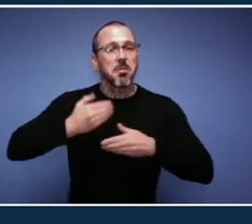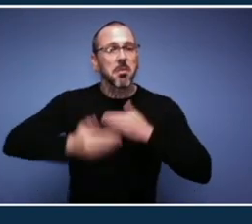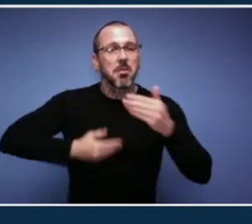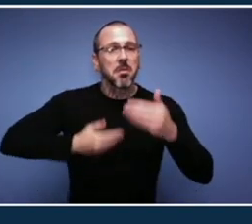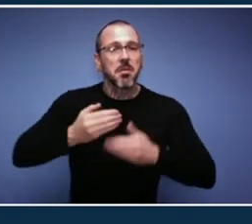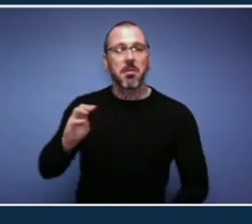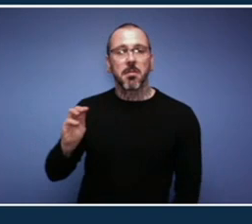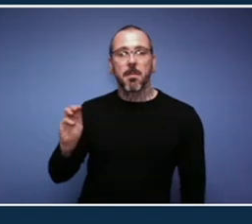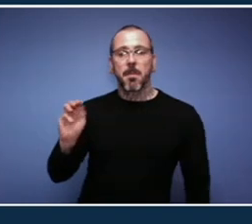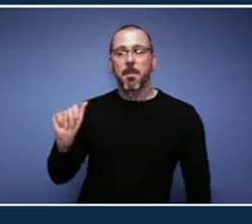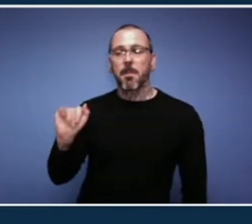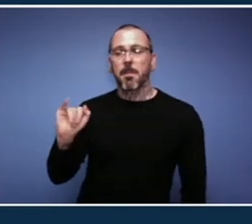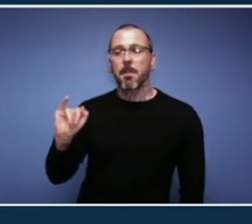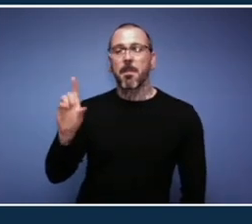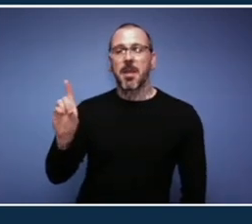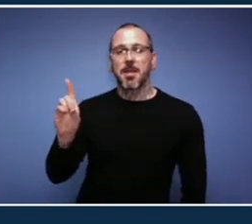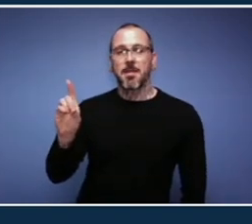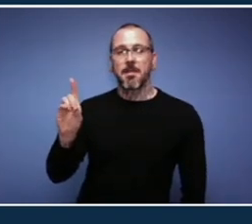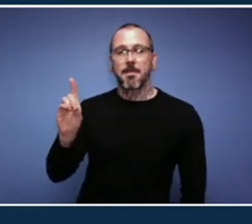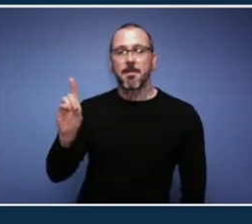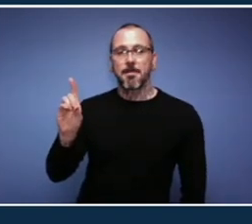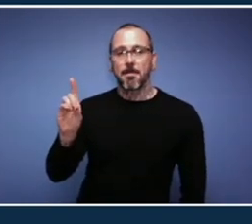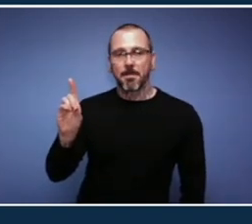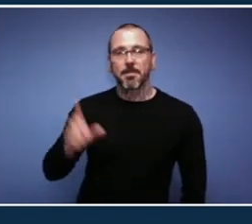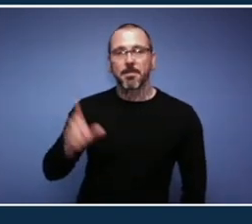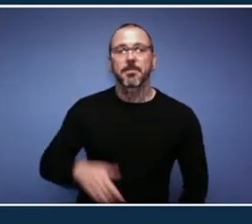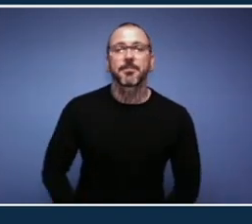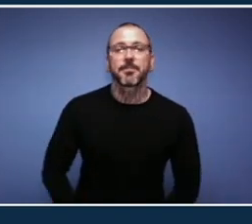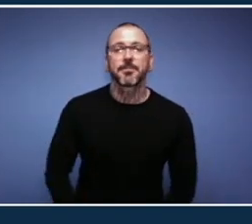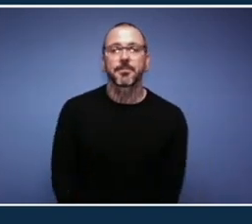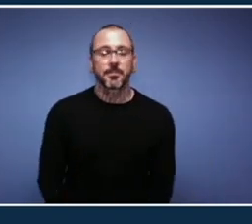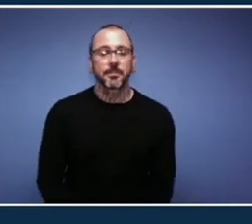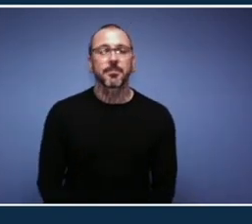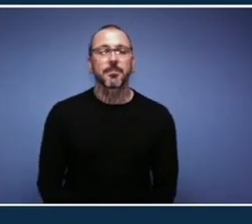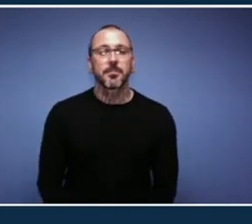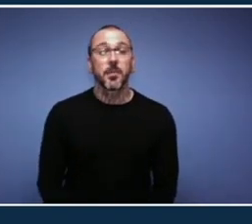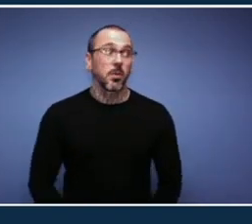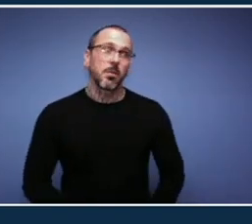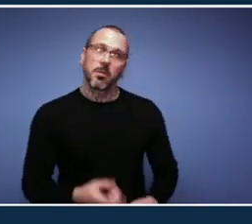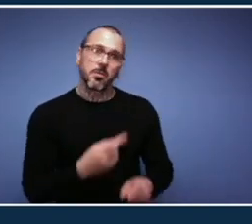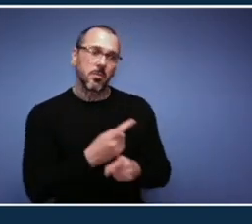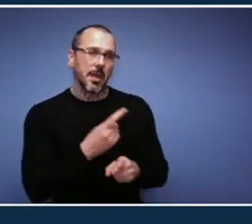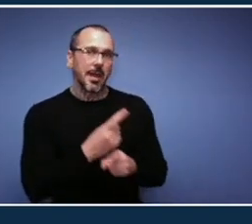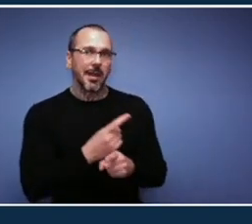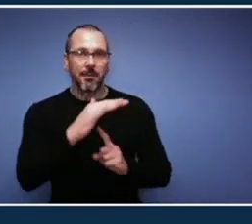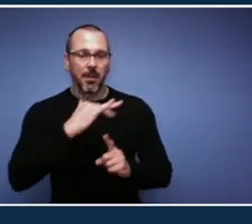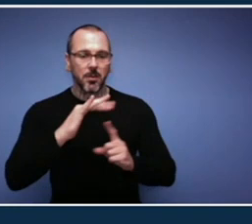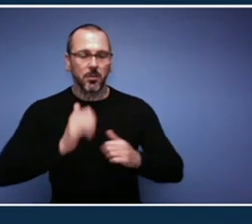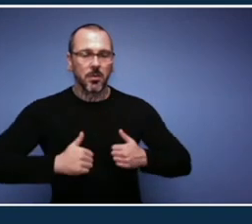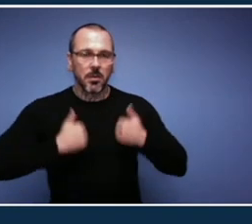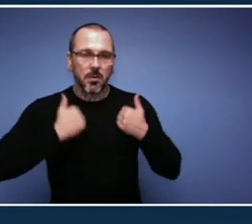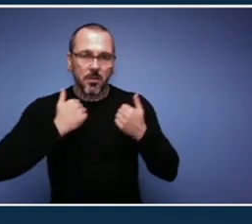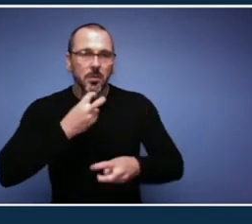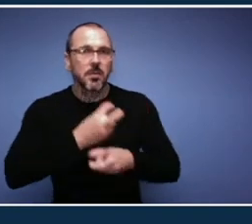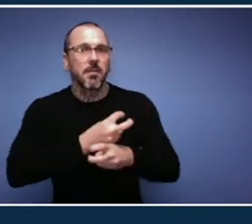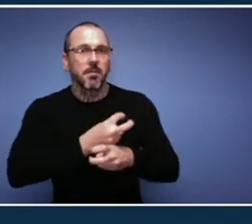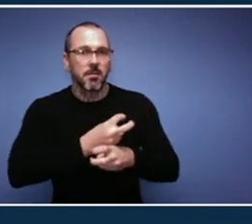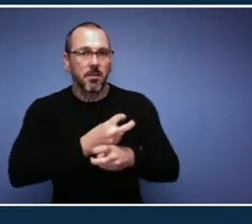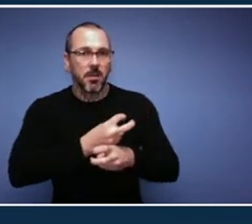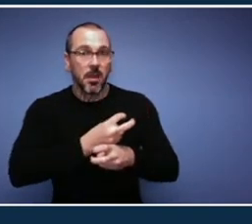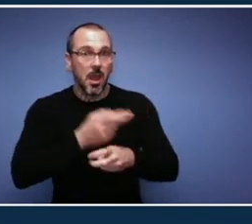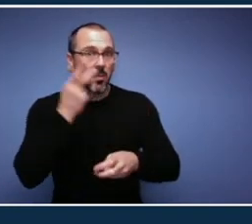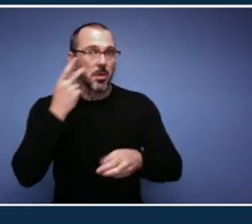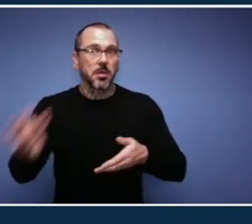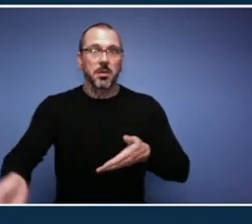were pretty brutal, but I mean, even apart from COVID, segregation based on race, we